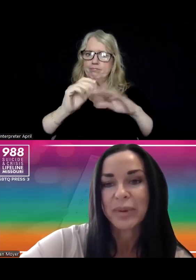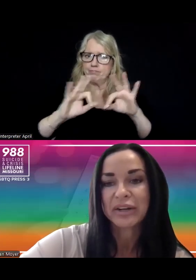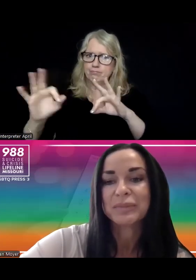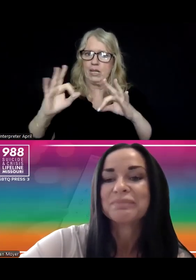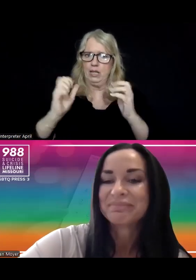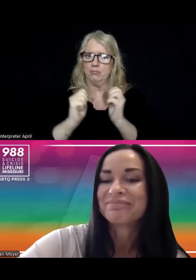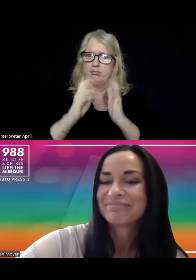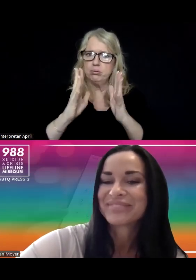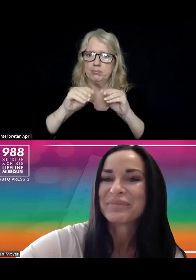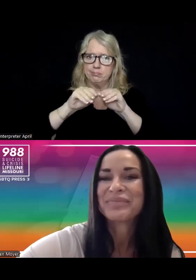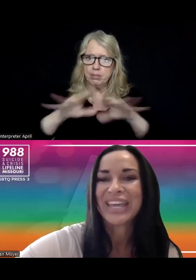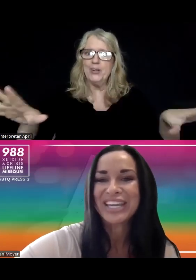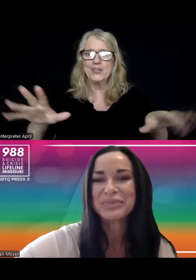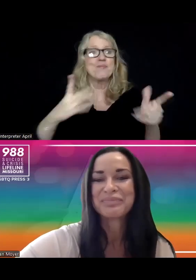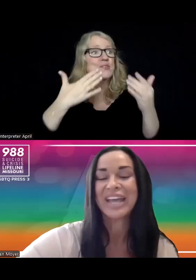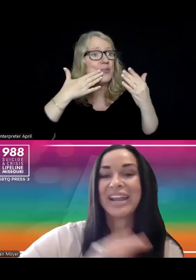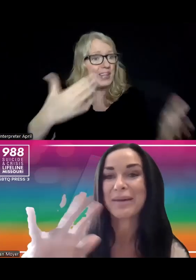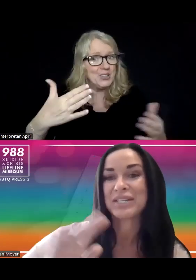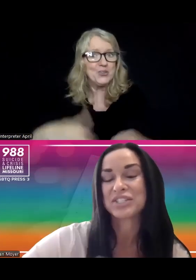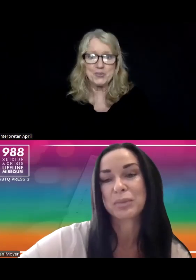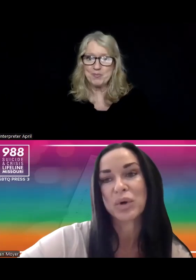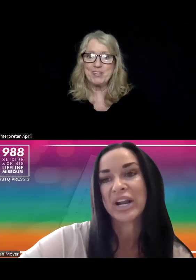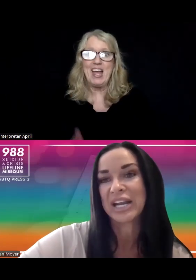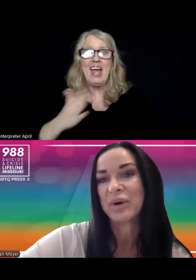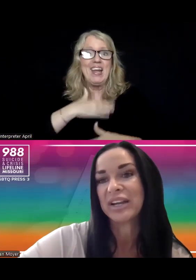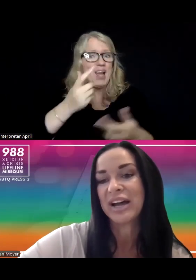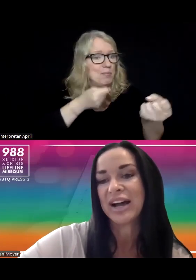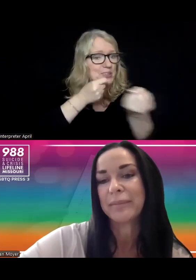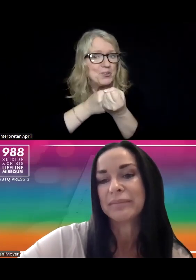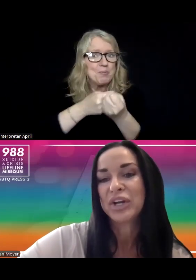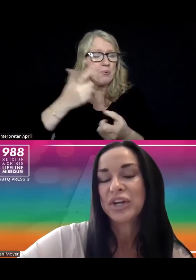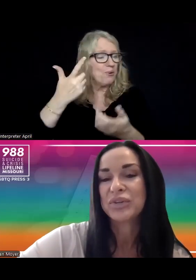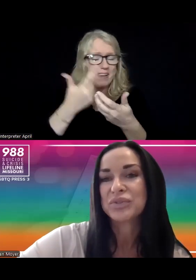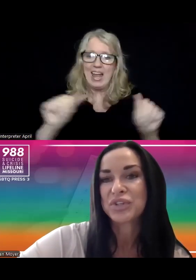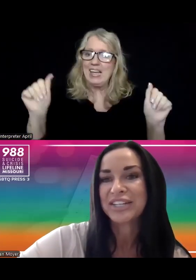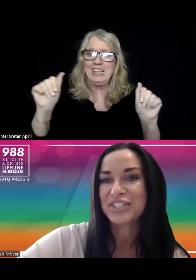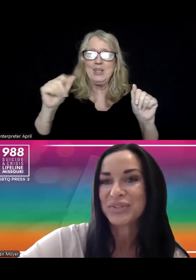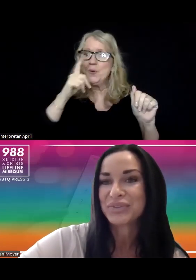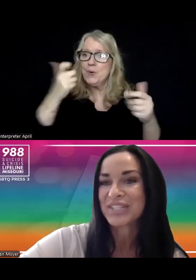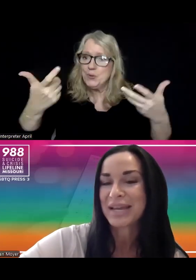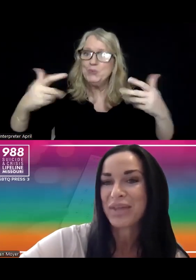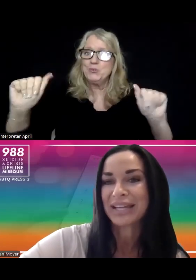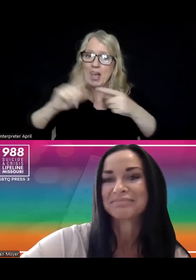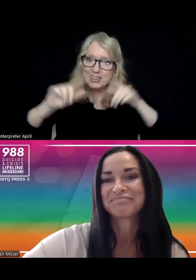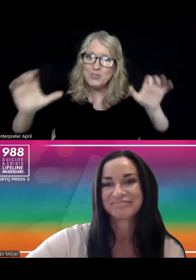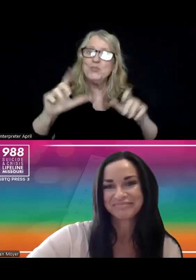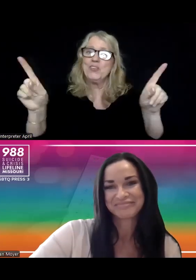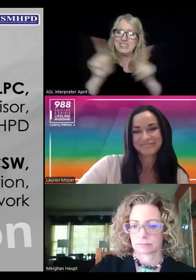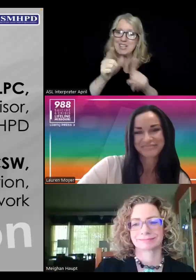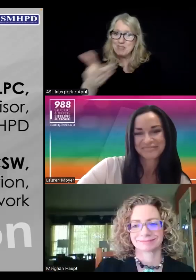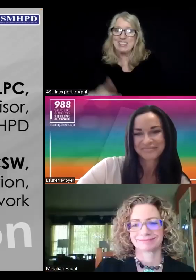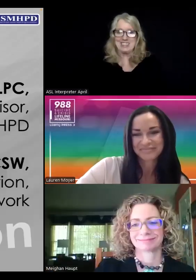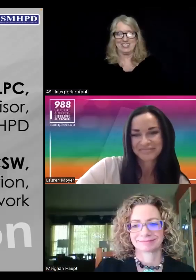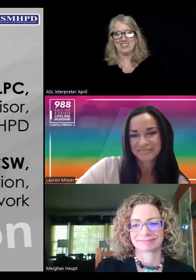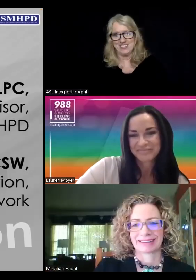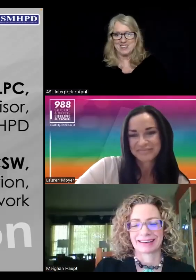PPS model. So thank you, and happy to support anyone who's trying to do the same thing.